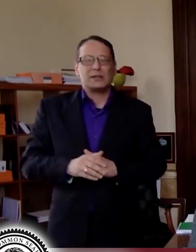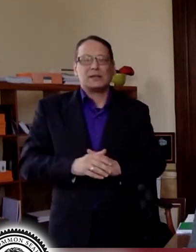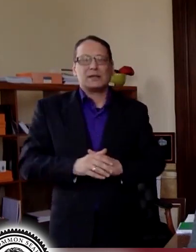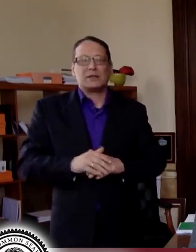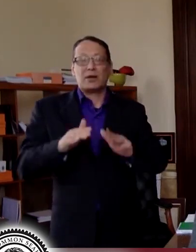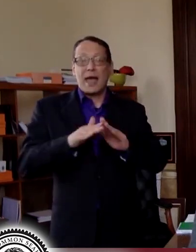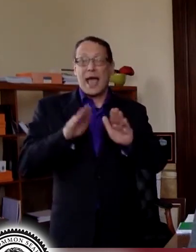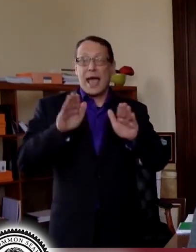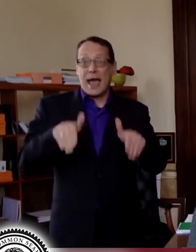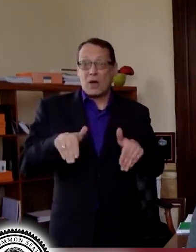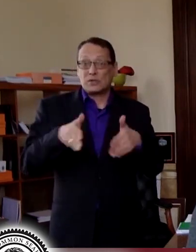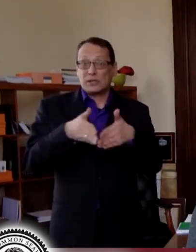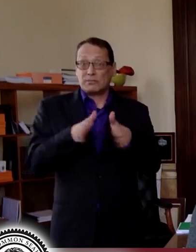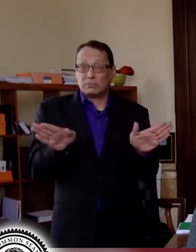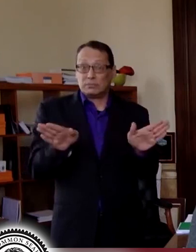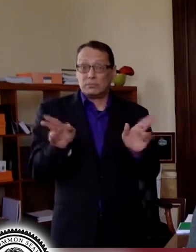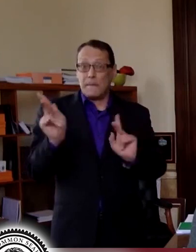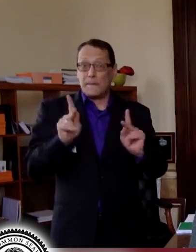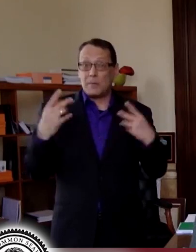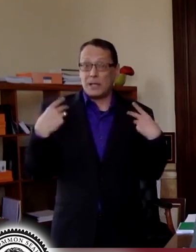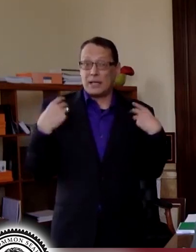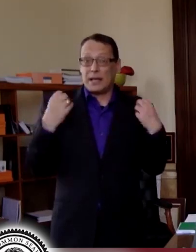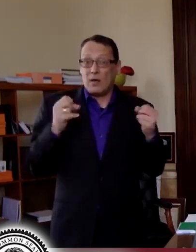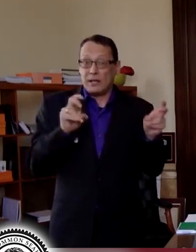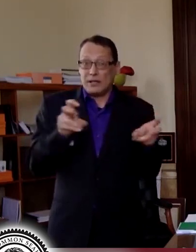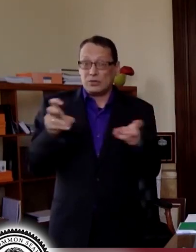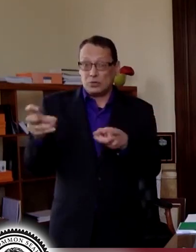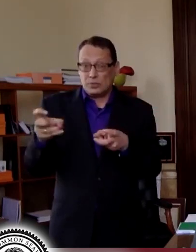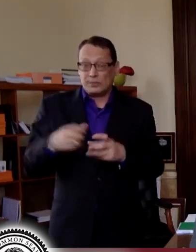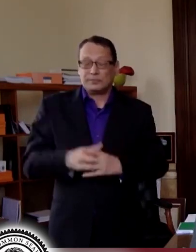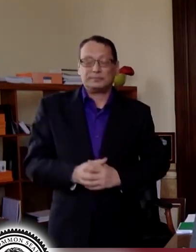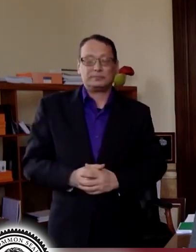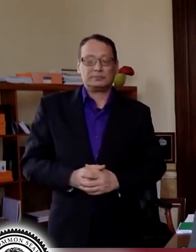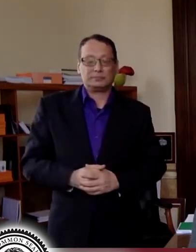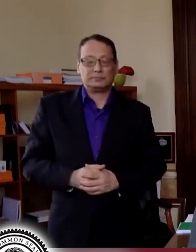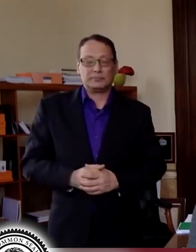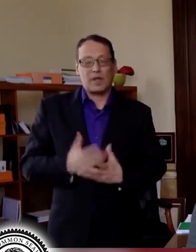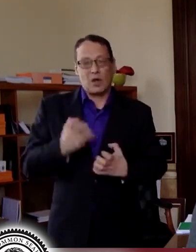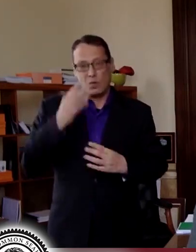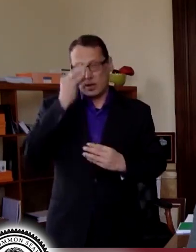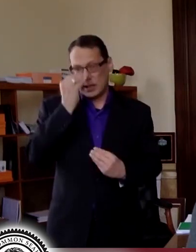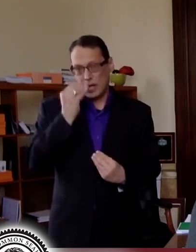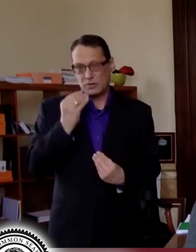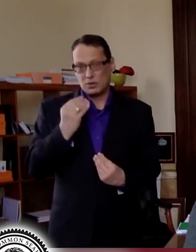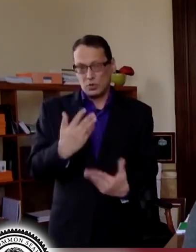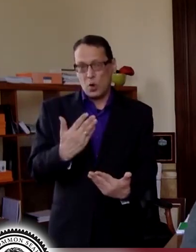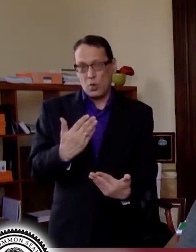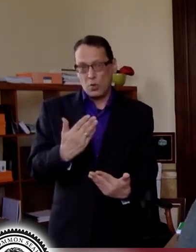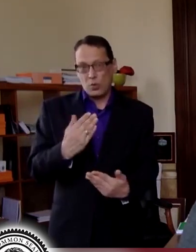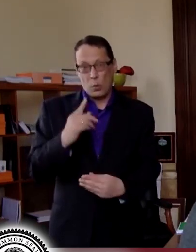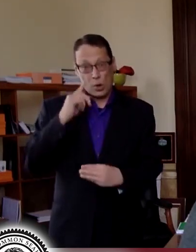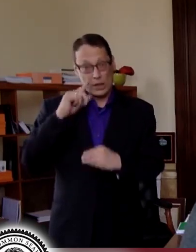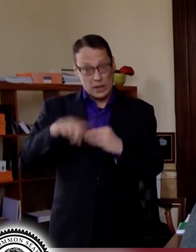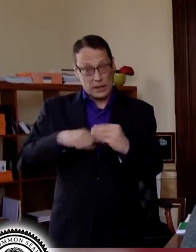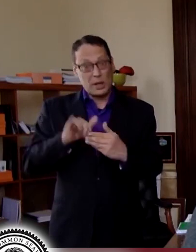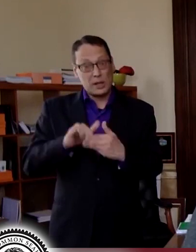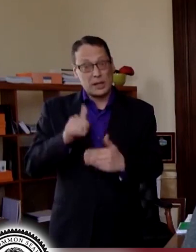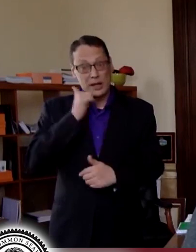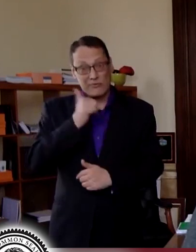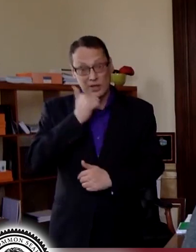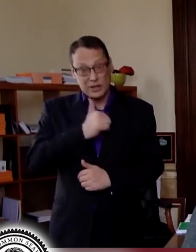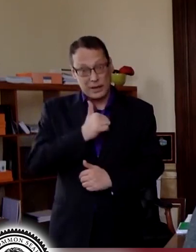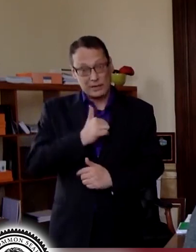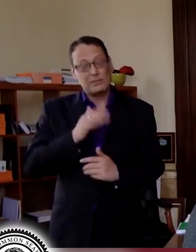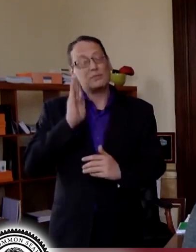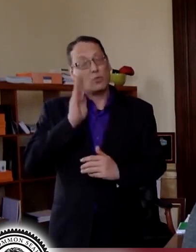certainly as a public health issue as well. So I just want to let you know that we're thinking about that day in and day out, and we're going to